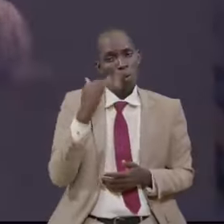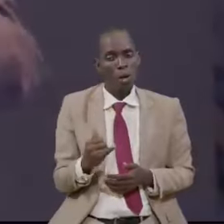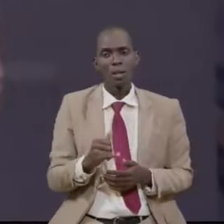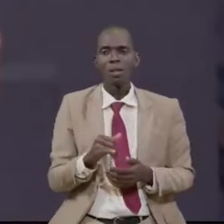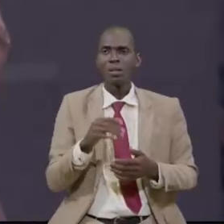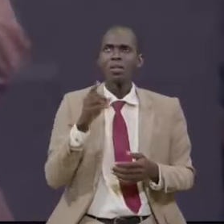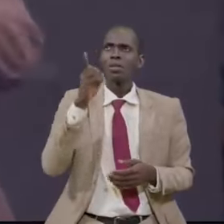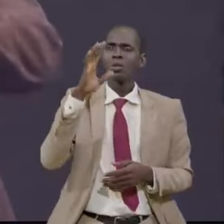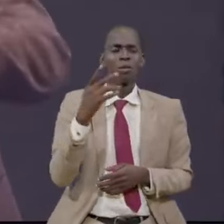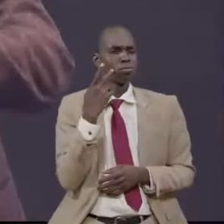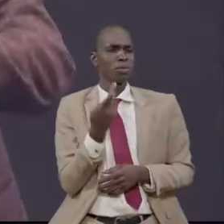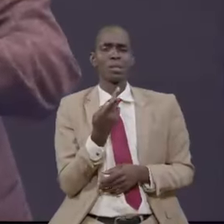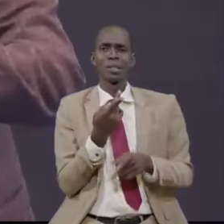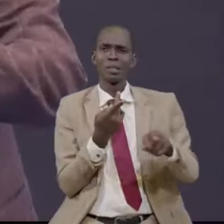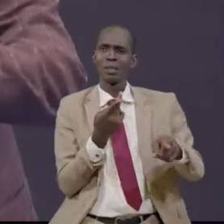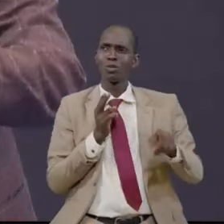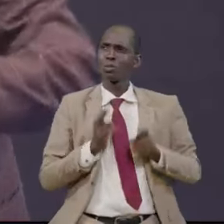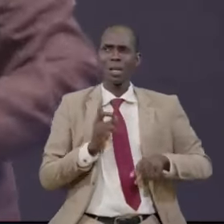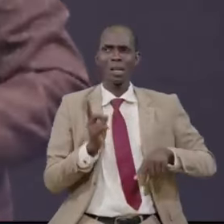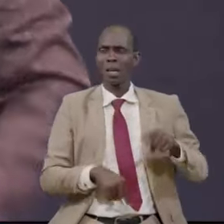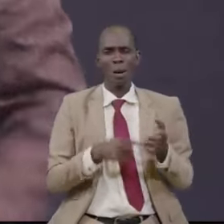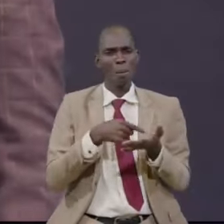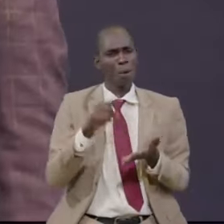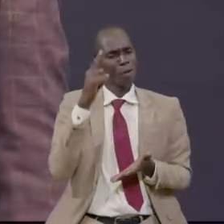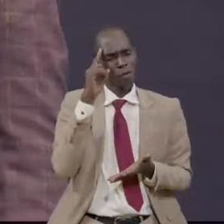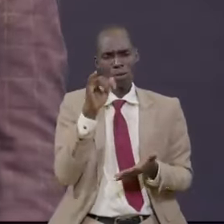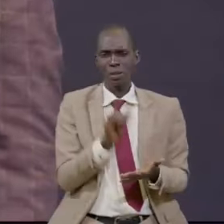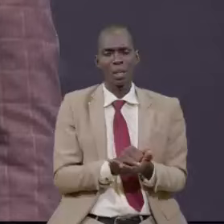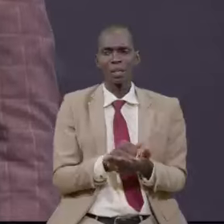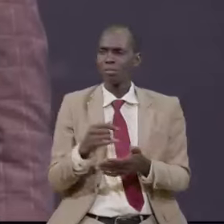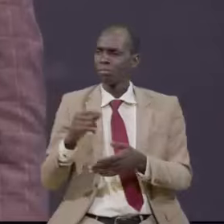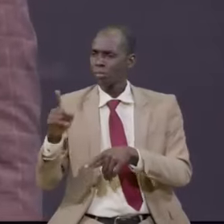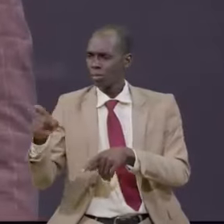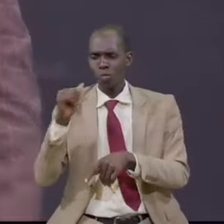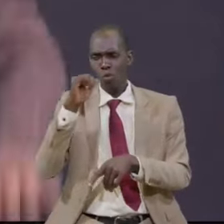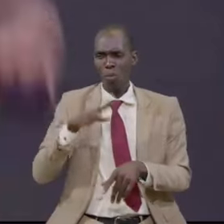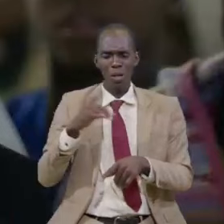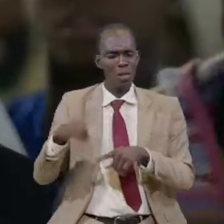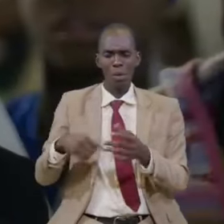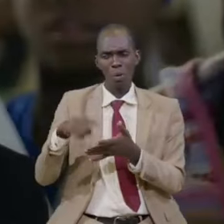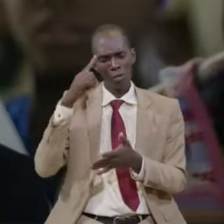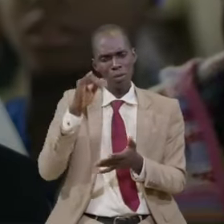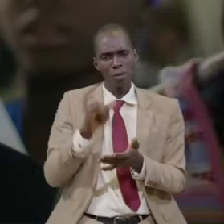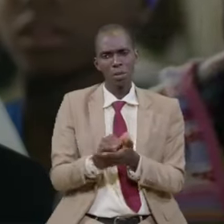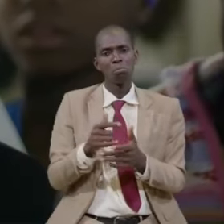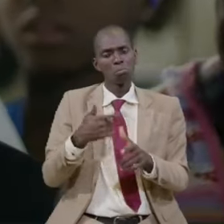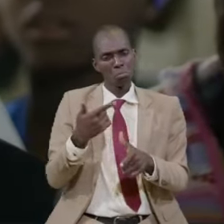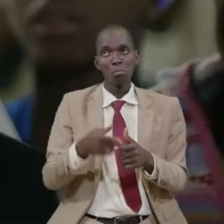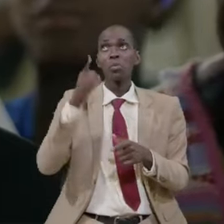for that. I will give her, I will give him as a gift. You have it